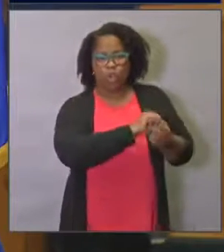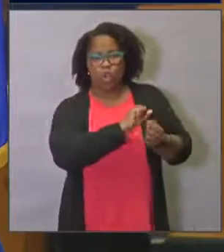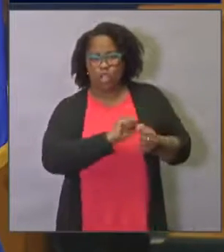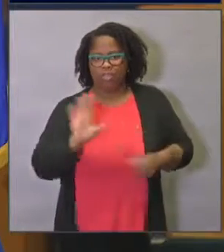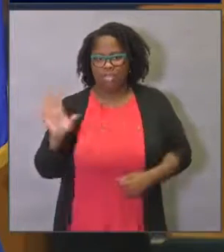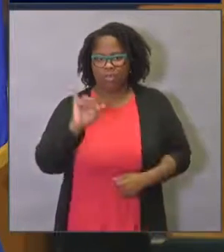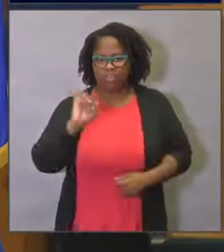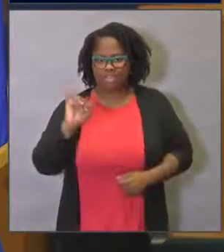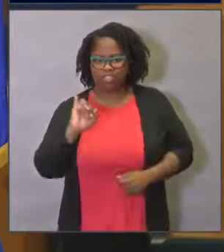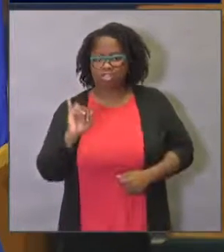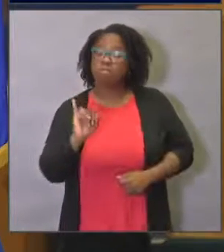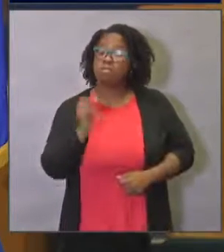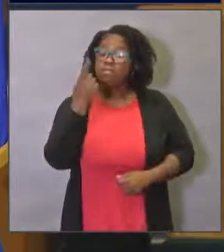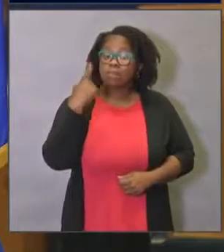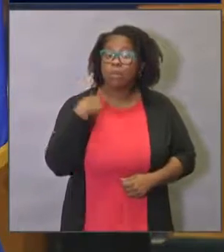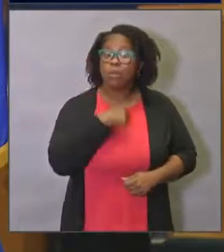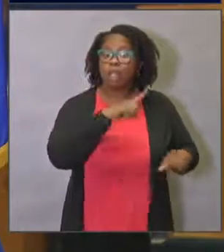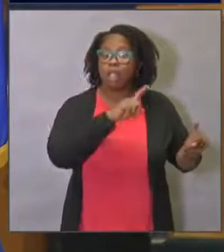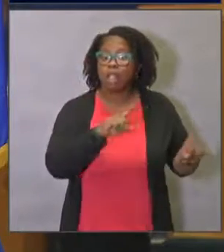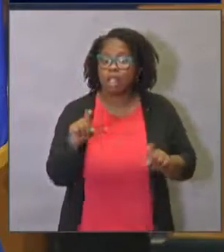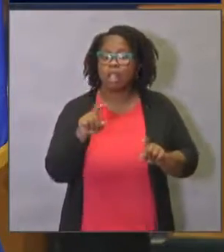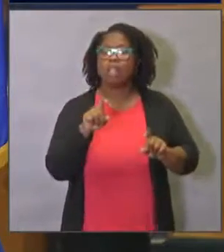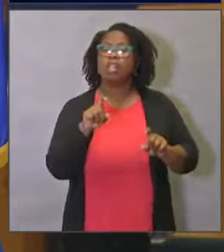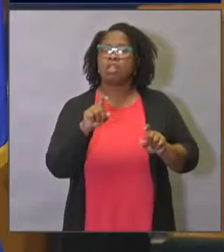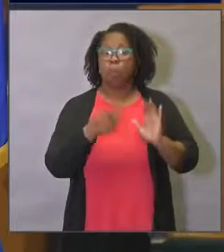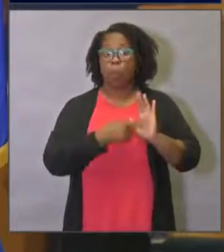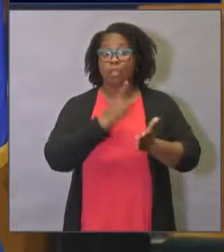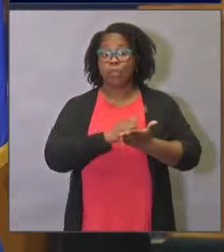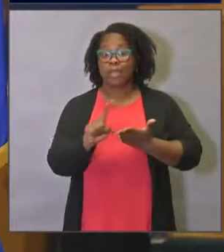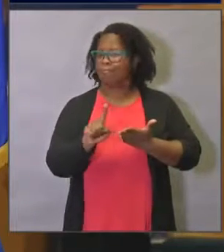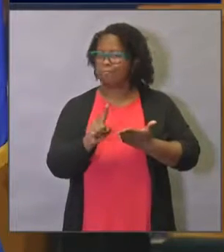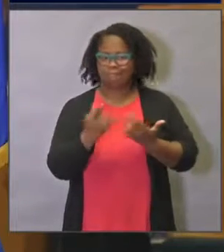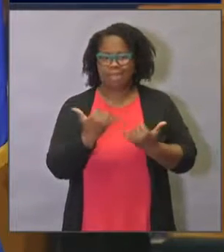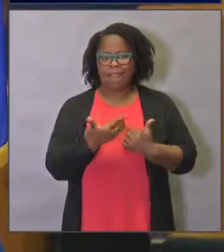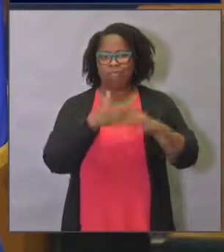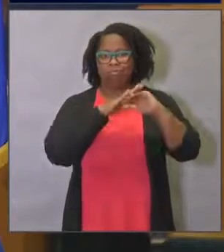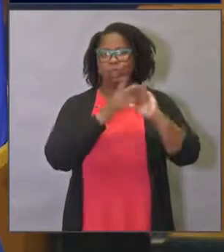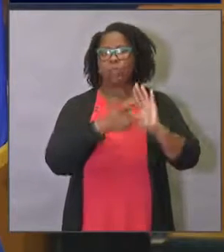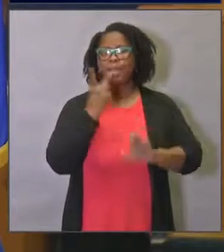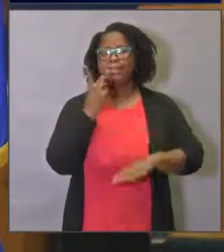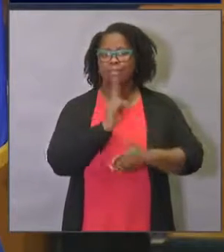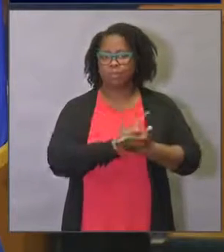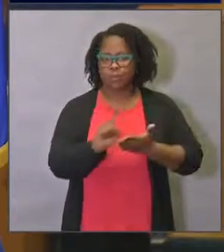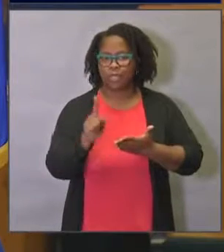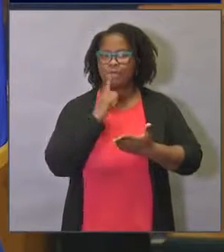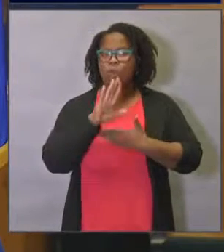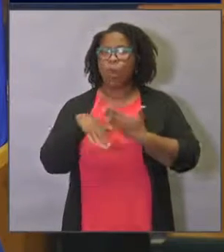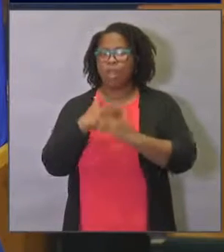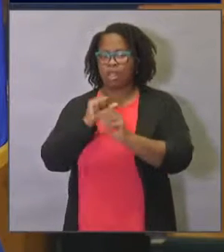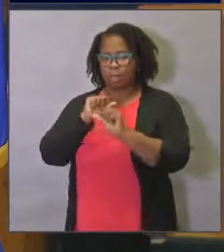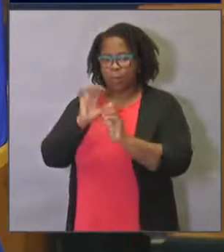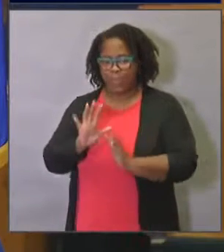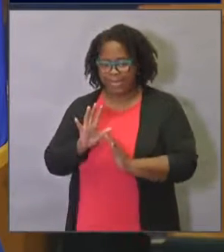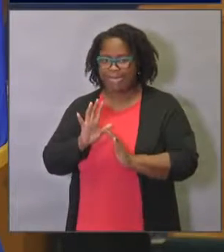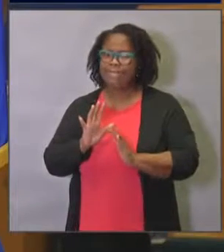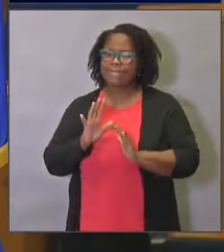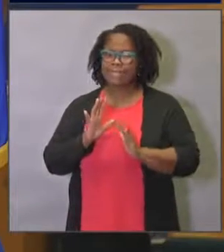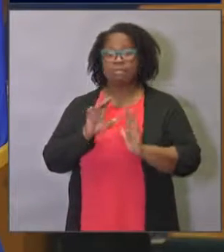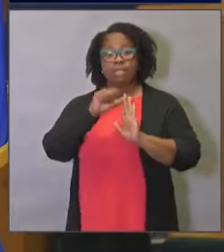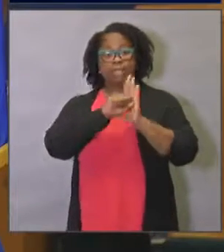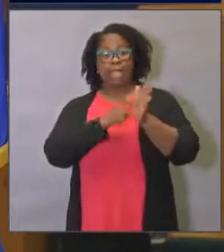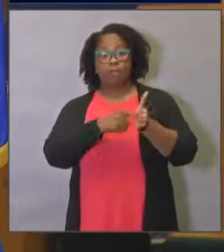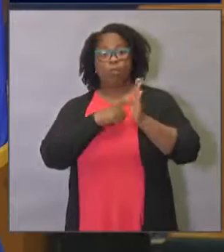testing at the SNFs. We actually have required a second test every week for all employees. That's above and beyond what the